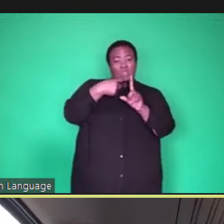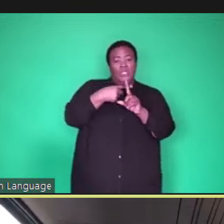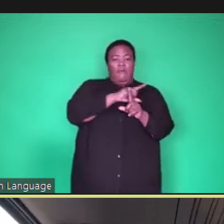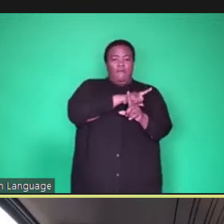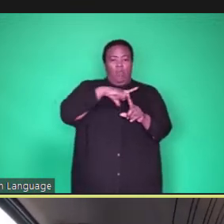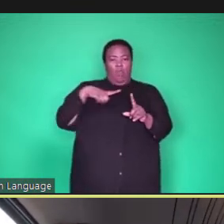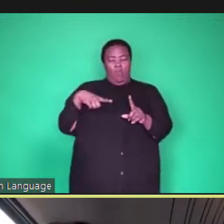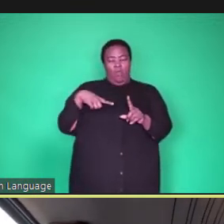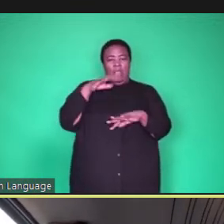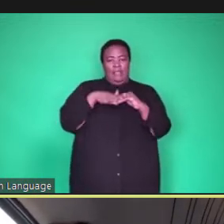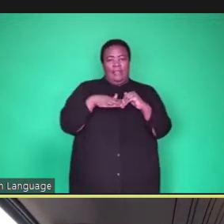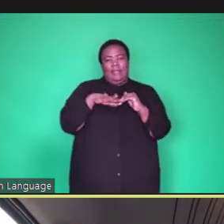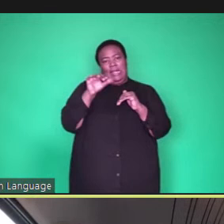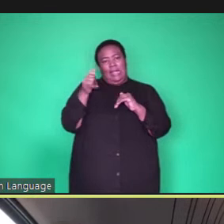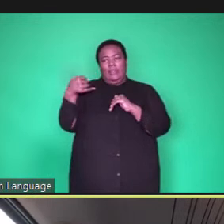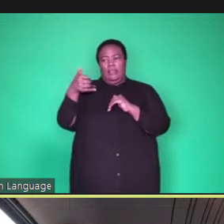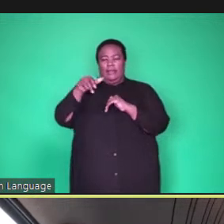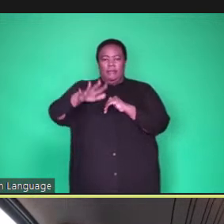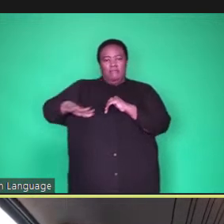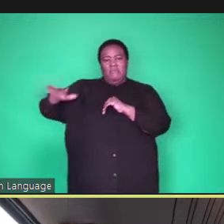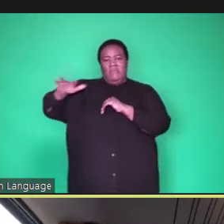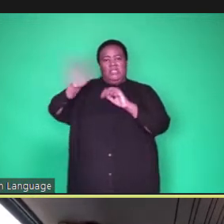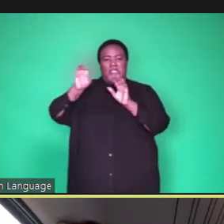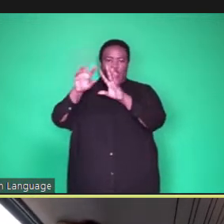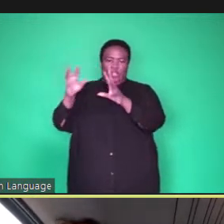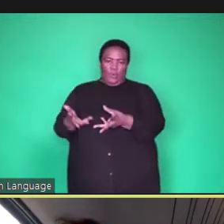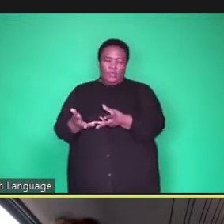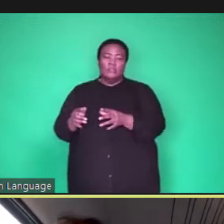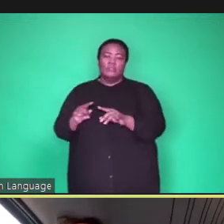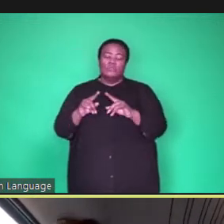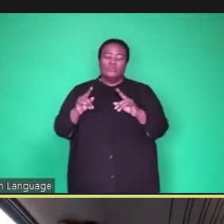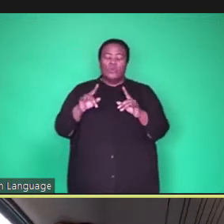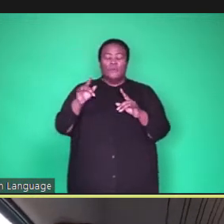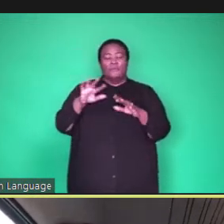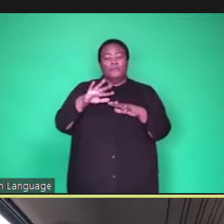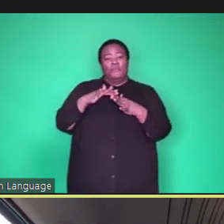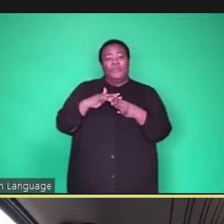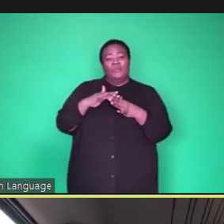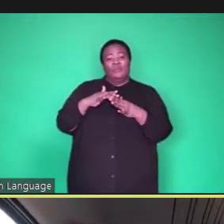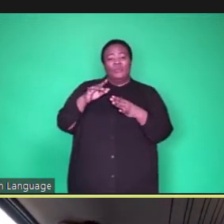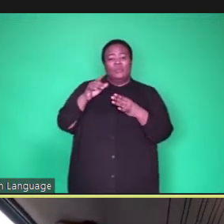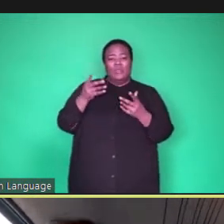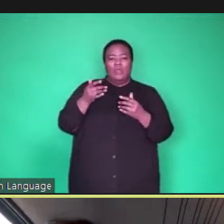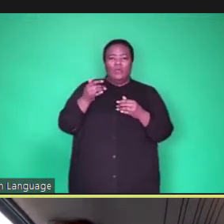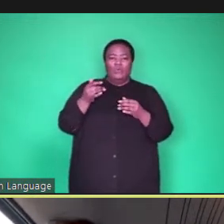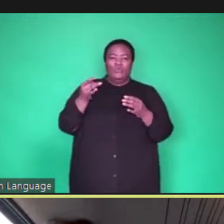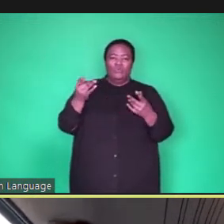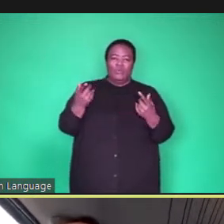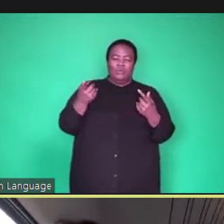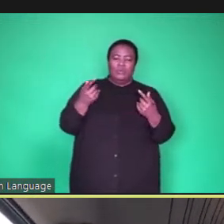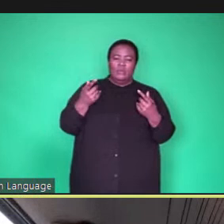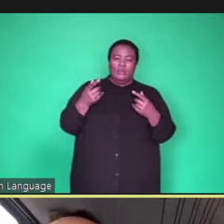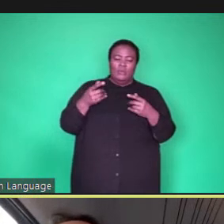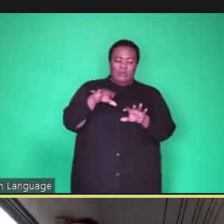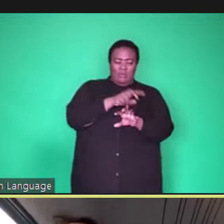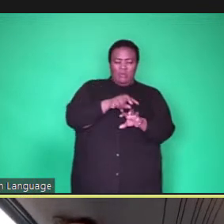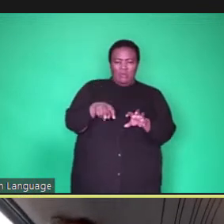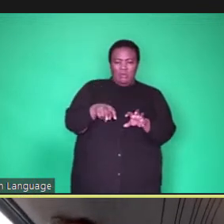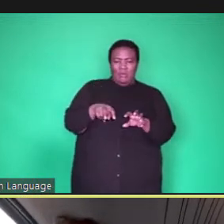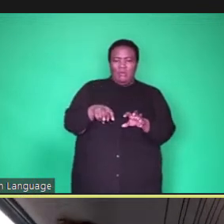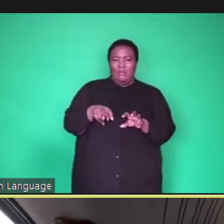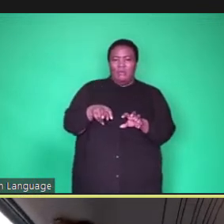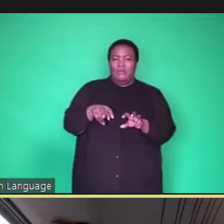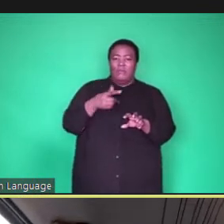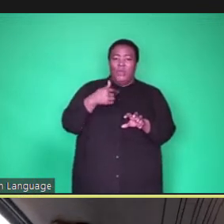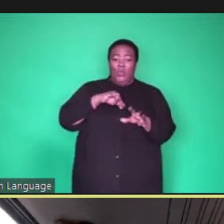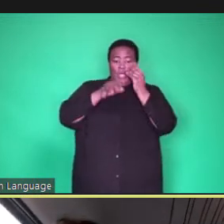of the world. So the contribution of migration, the take-home message here from this